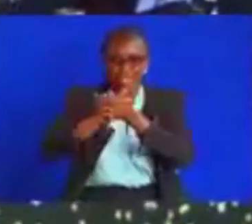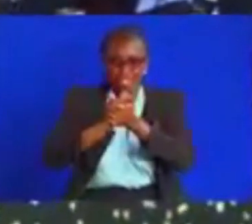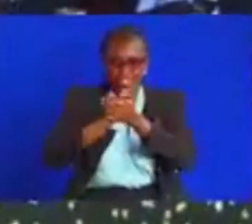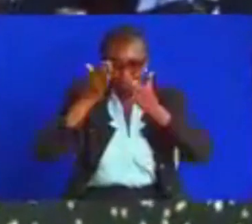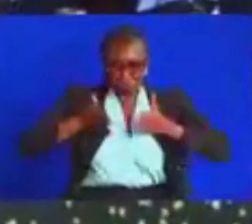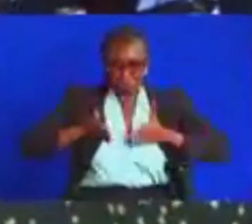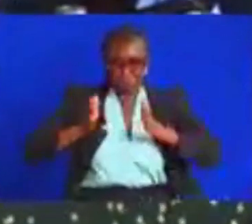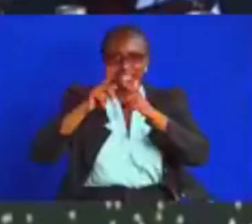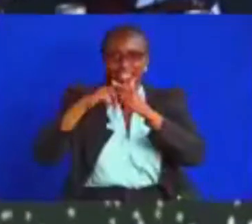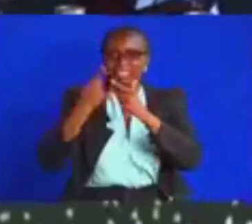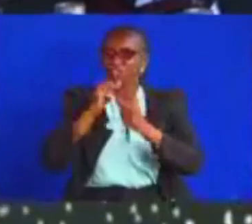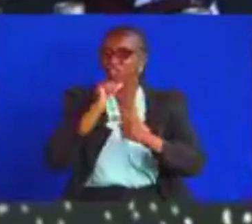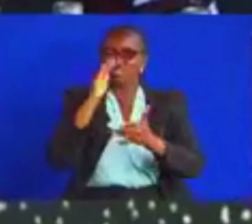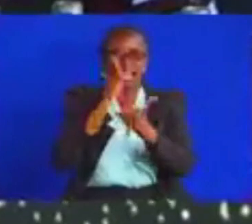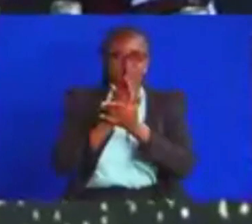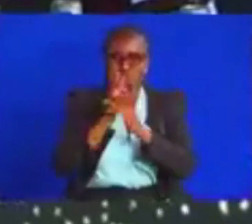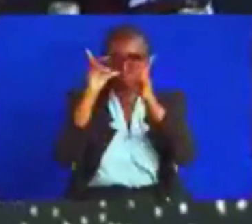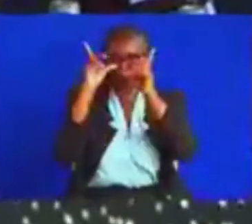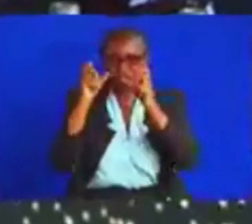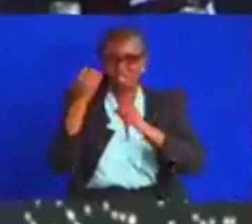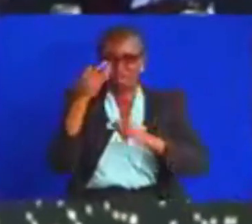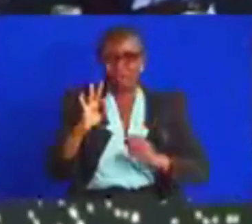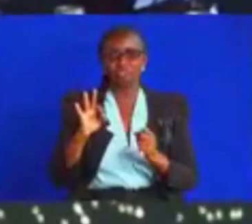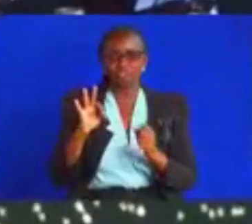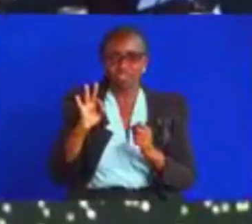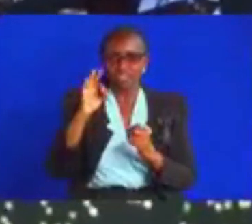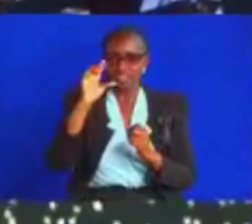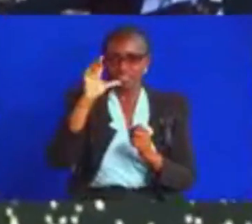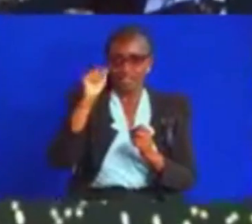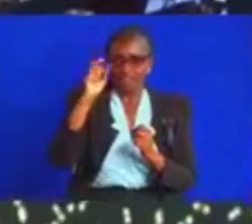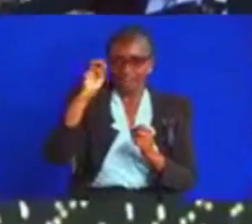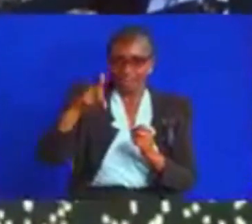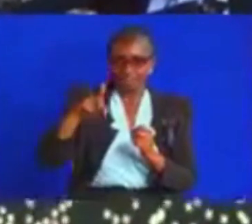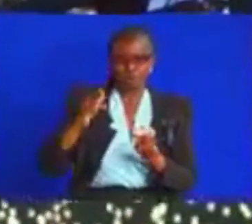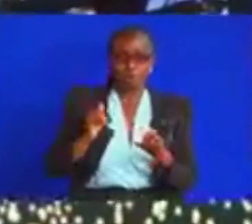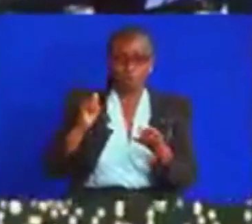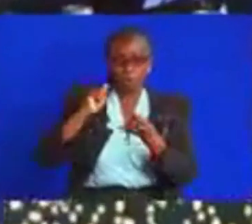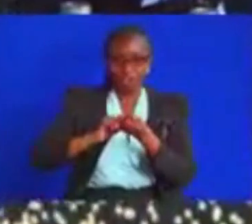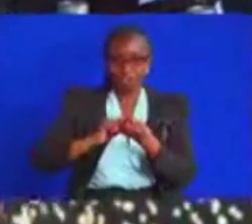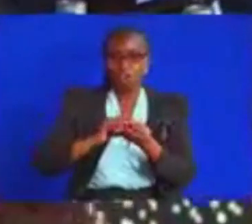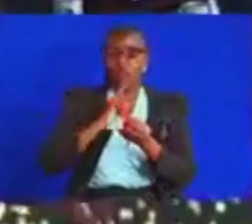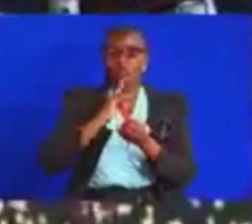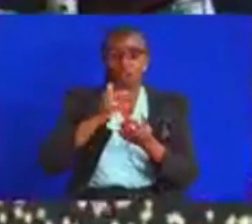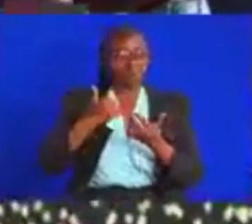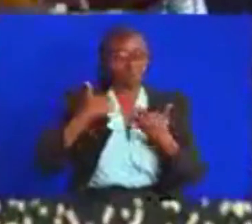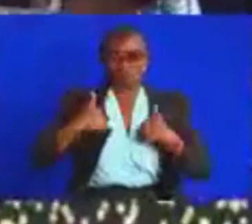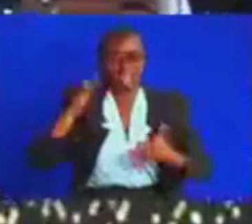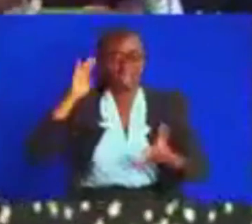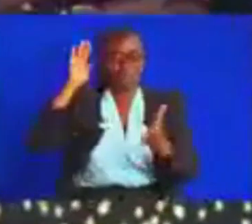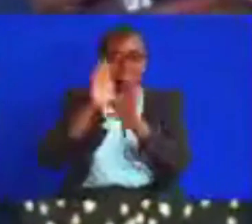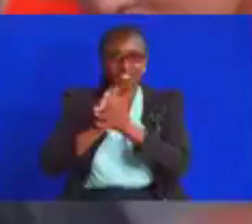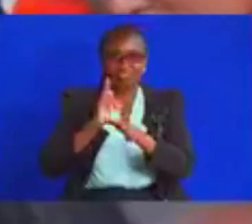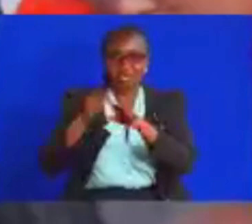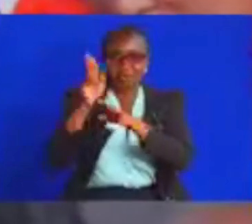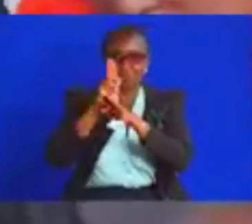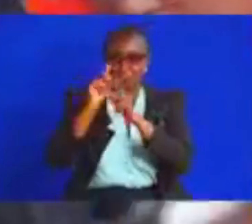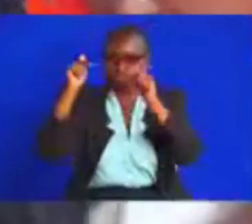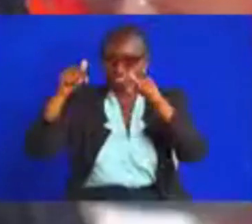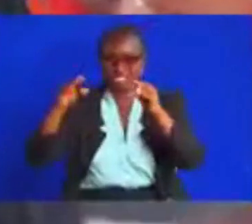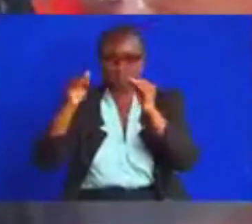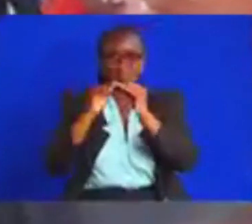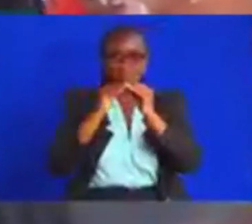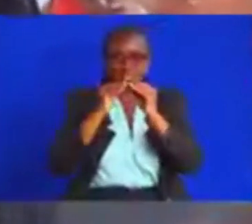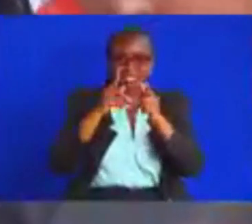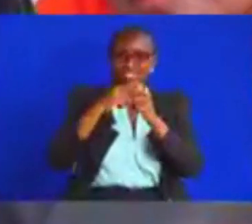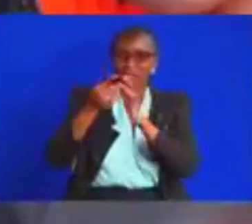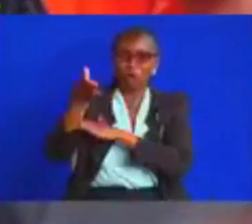dimension is not a true picture of the Lamb's wife. So I believe that using conferences like this, God